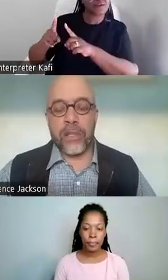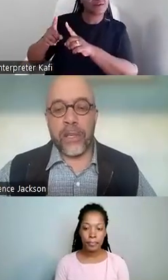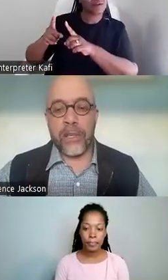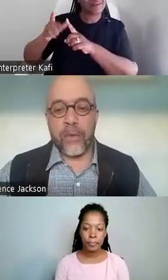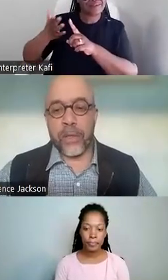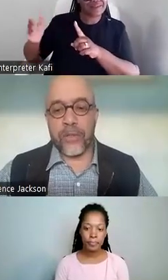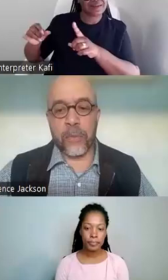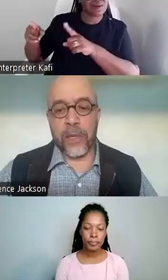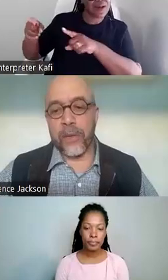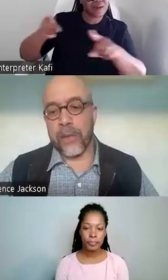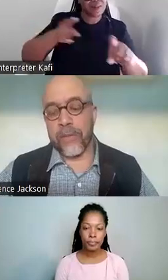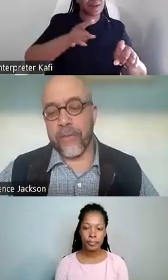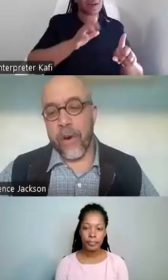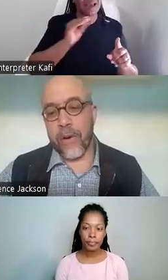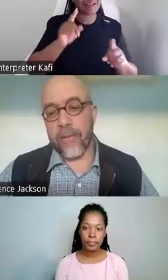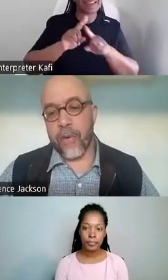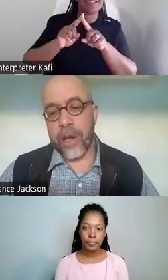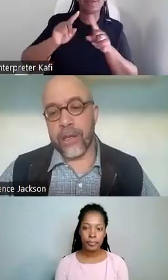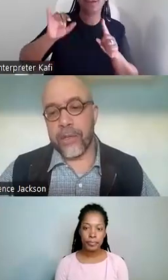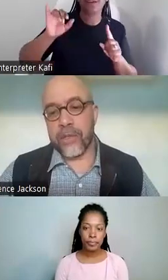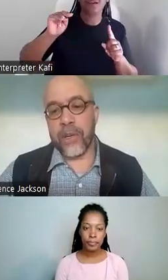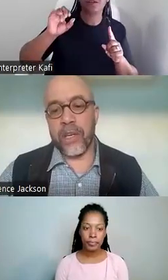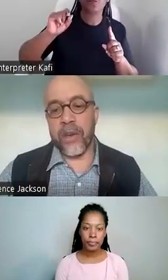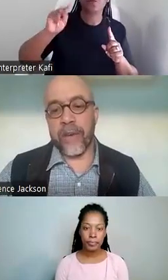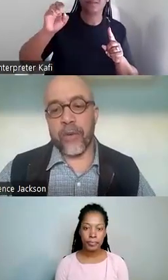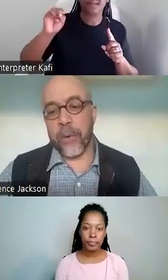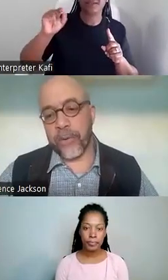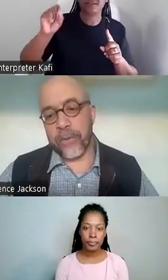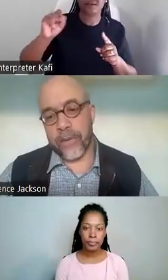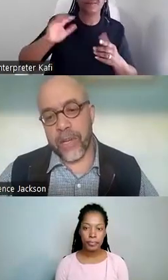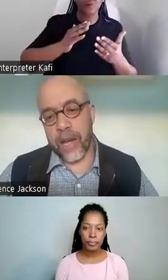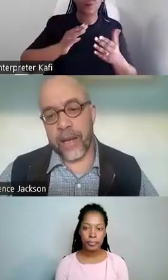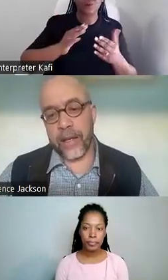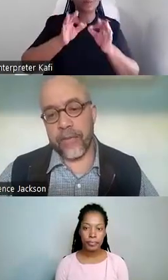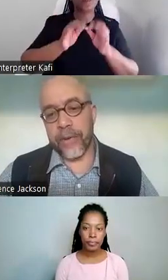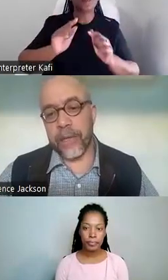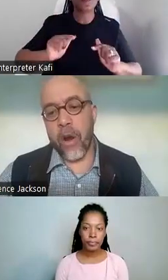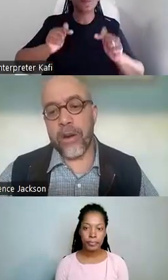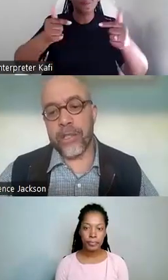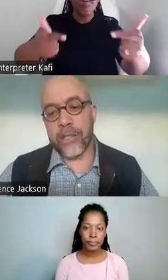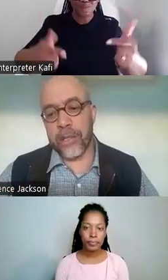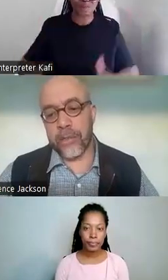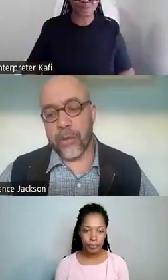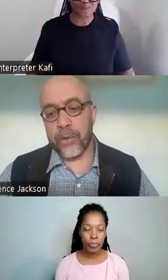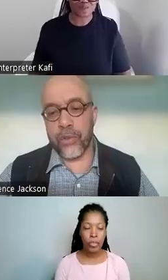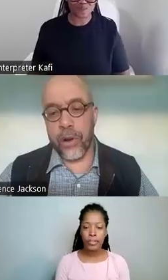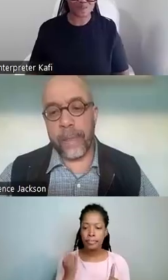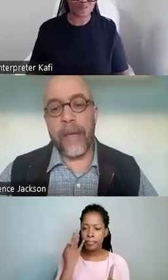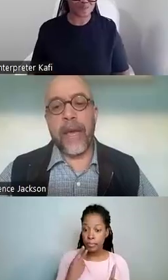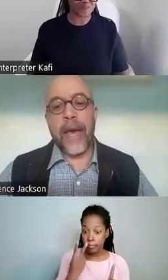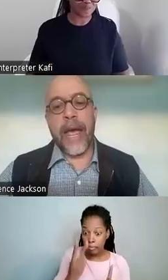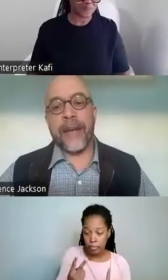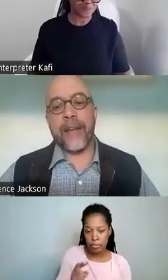on the, what is for me, the far right of the screen, you have a person aside, a very large cylindrical